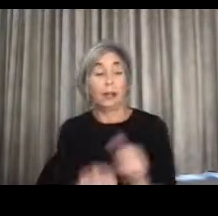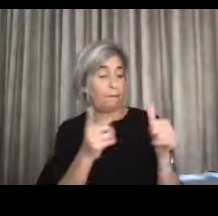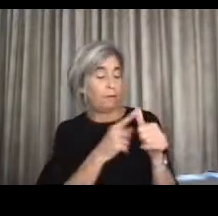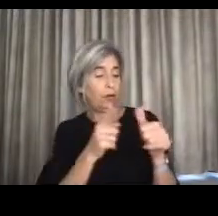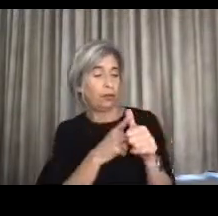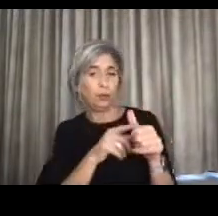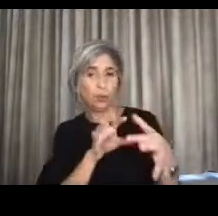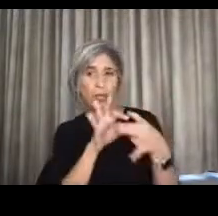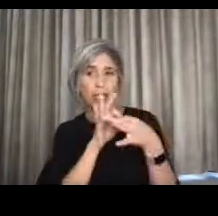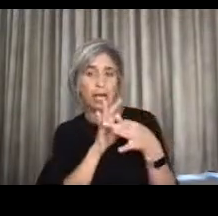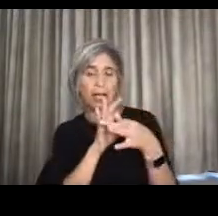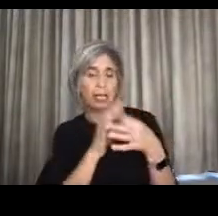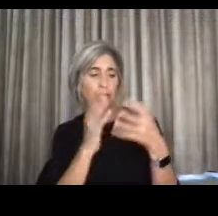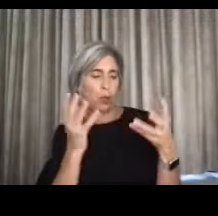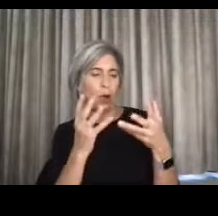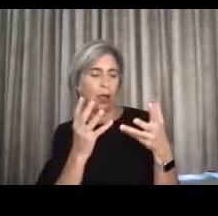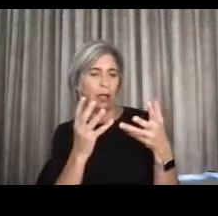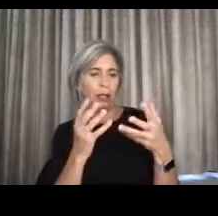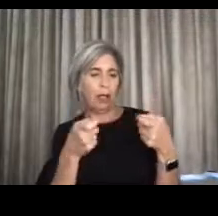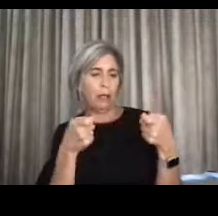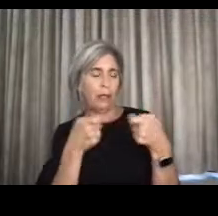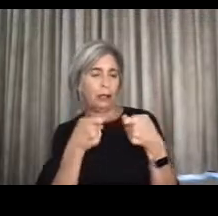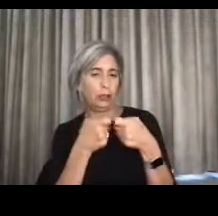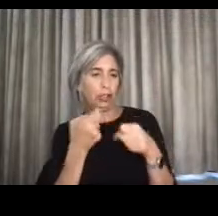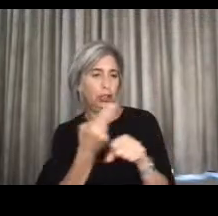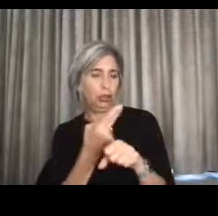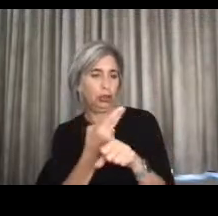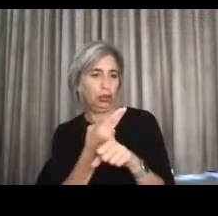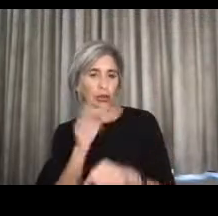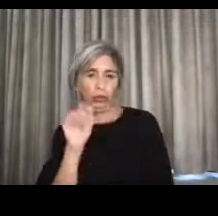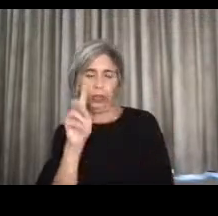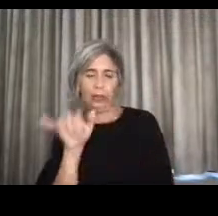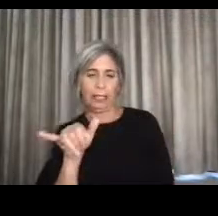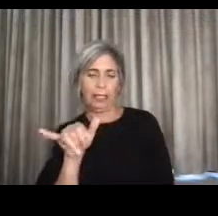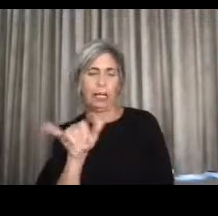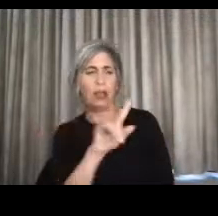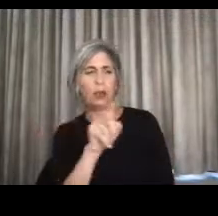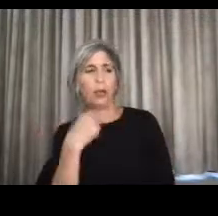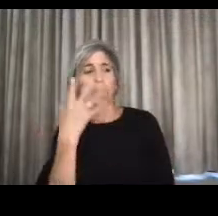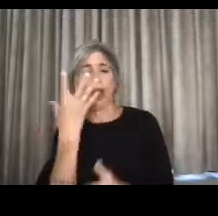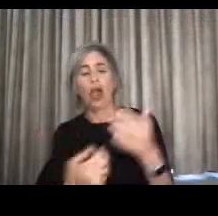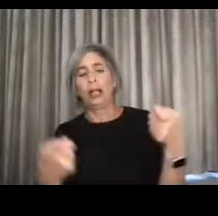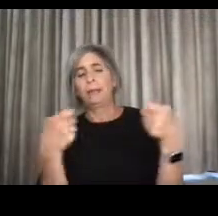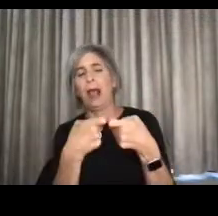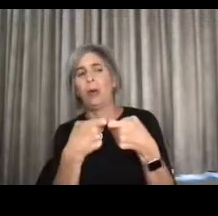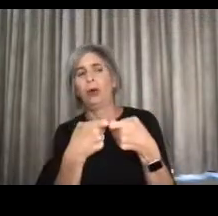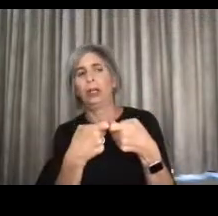is related to, I'm guessing, the electrical utility. And the question is, we lost power.